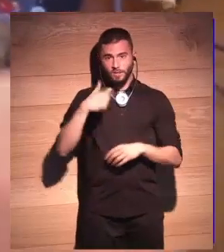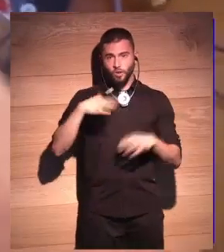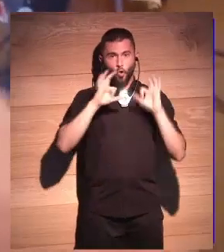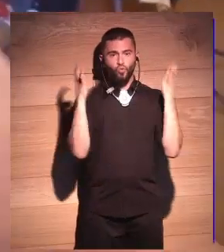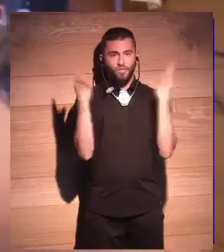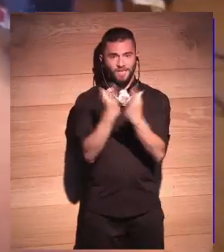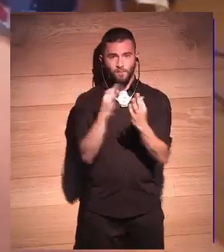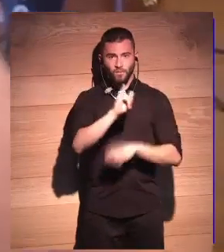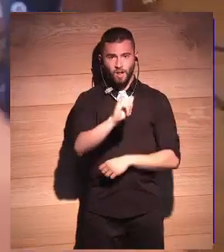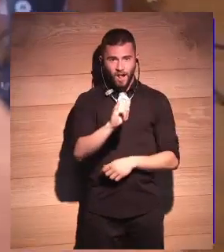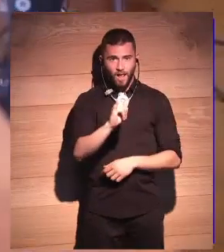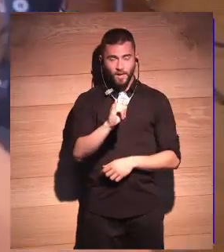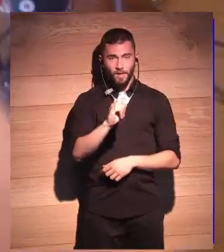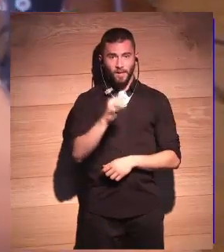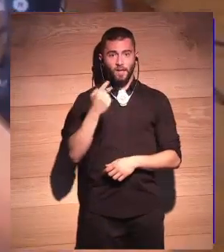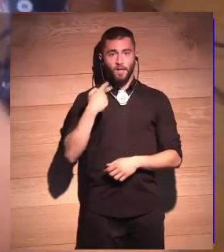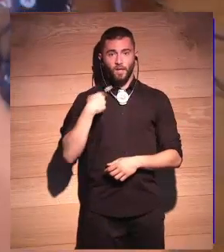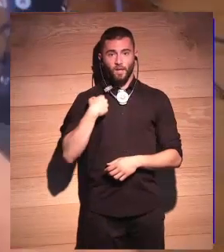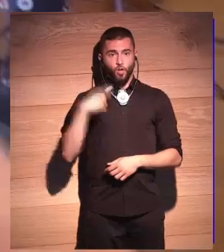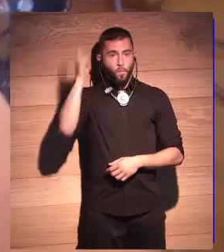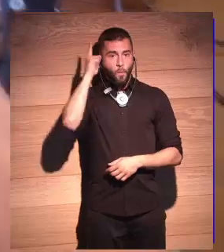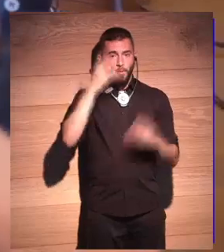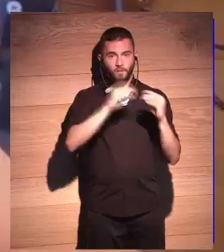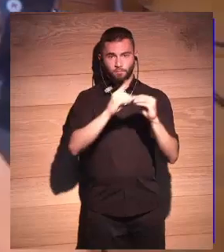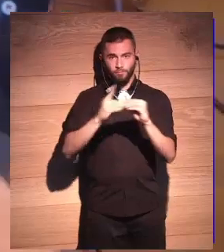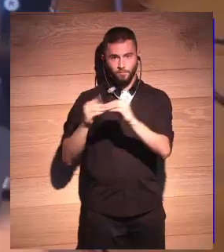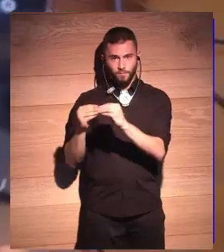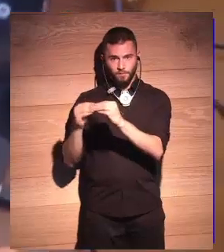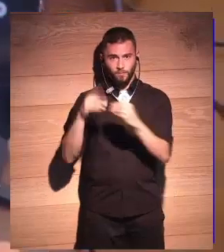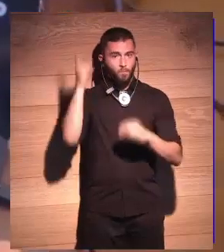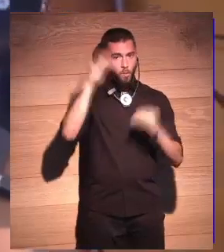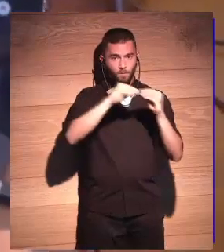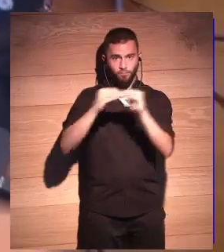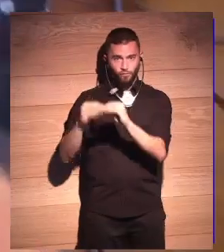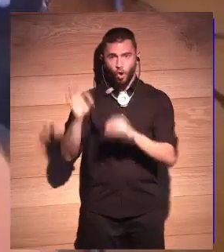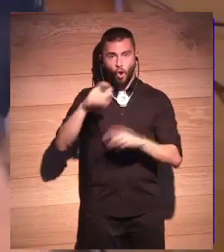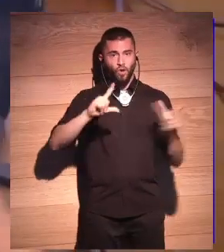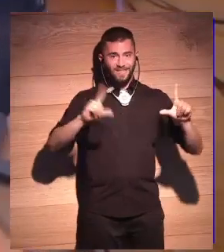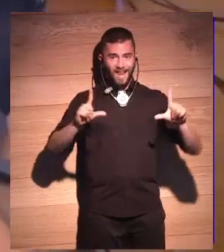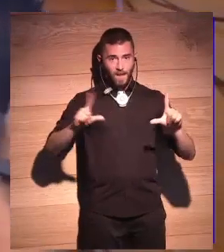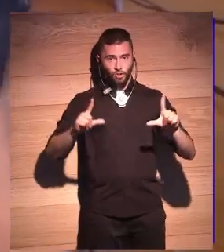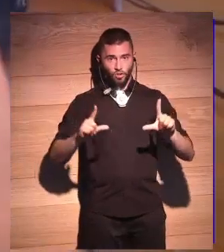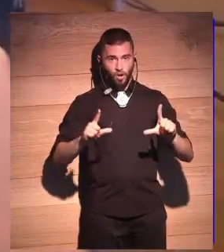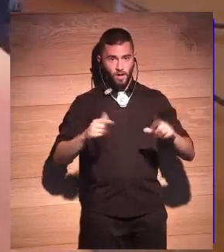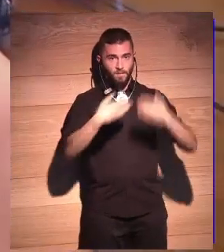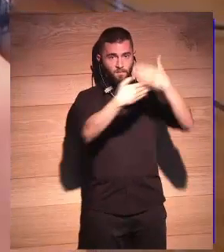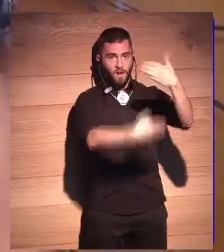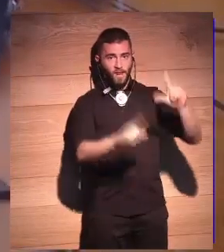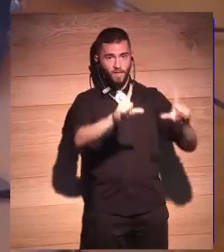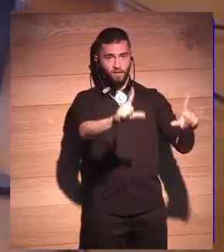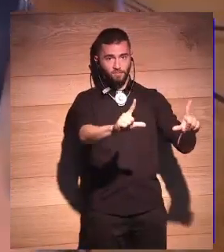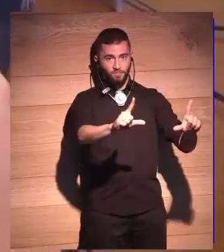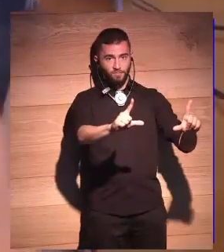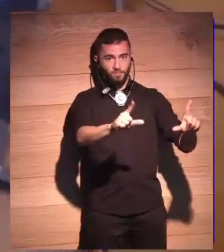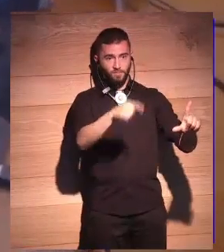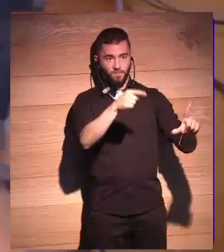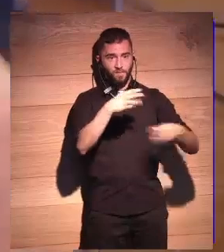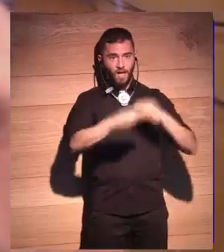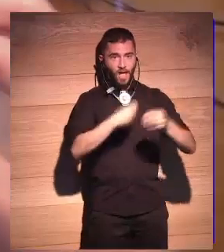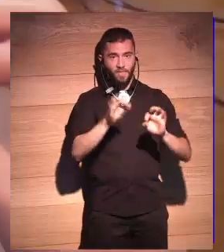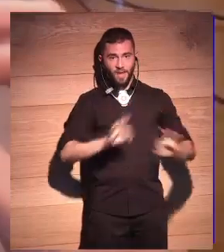make televisions that sit on your wall at home and do nothing for 90% of the time, I would be very